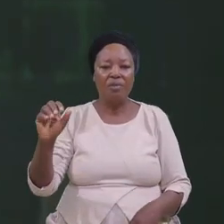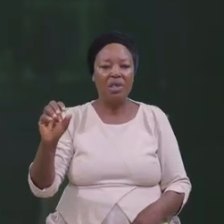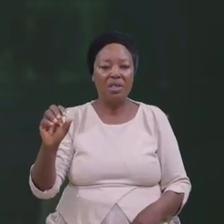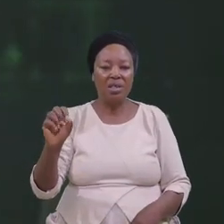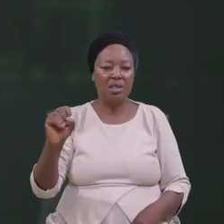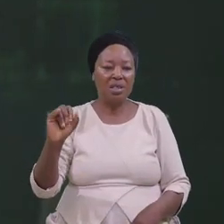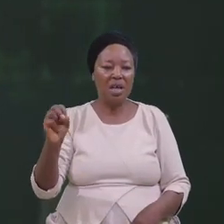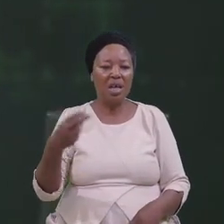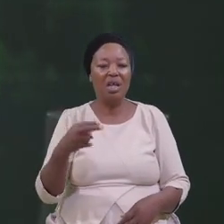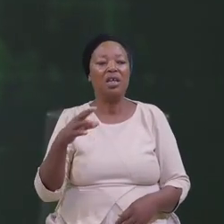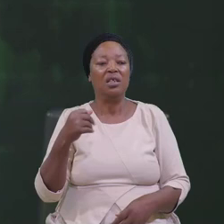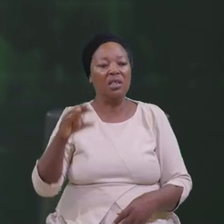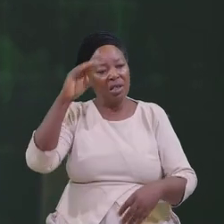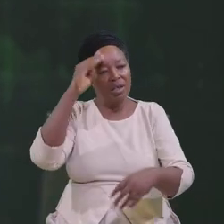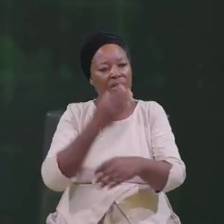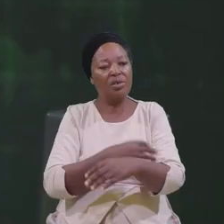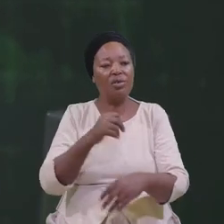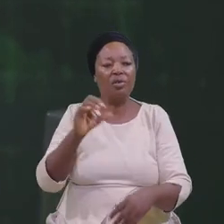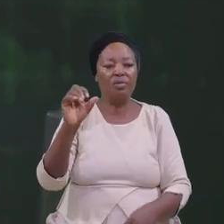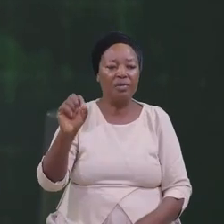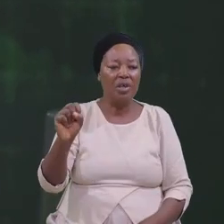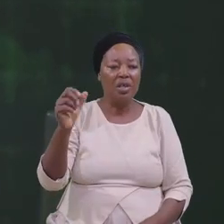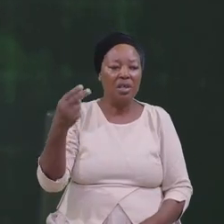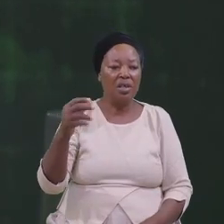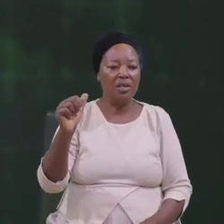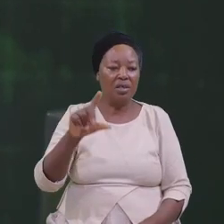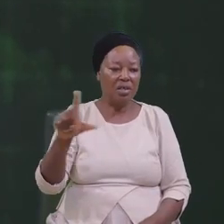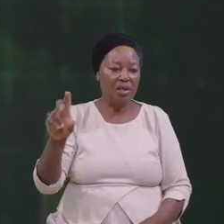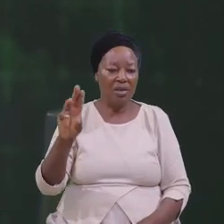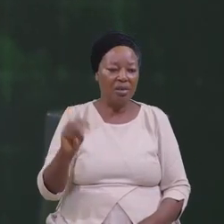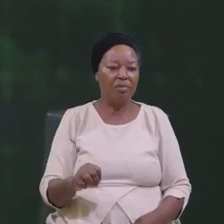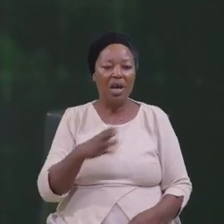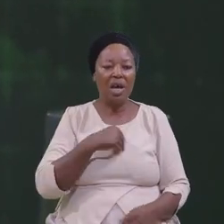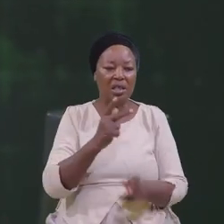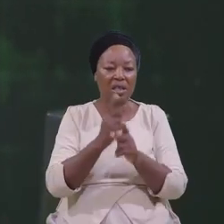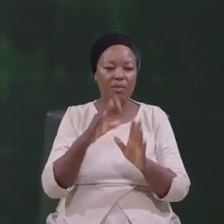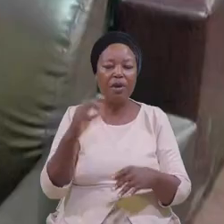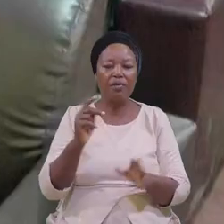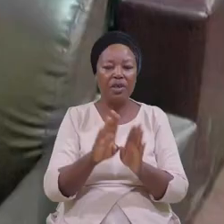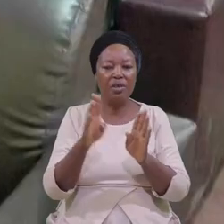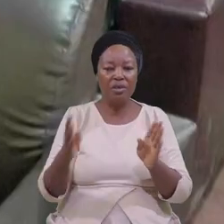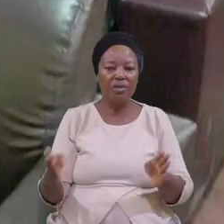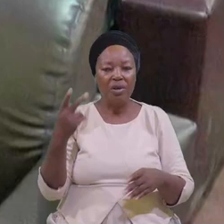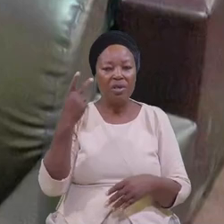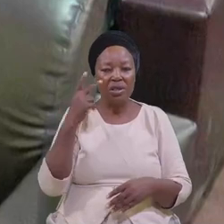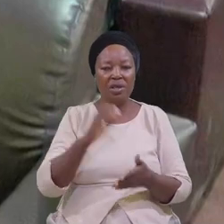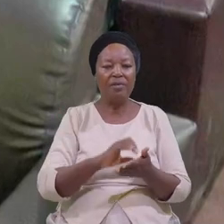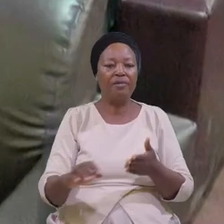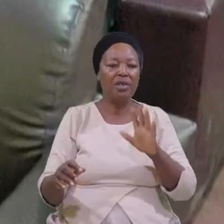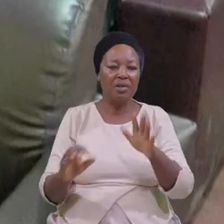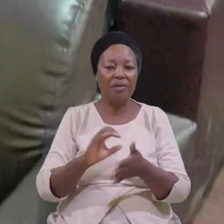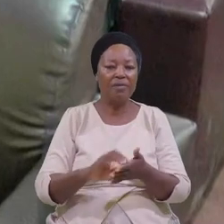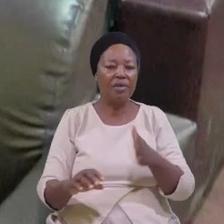Messiah, the son of Shalom, and keeper of the door. Verse 5. In